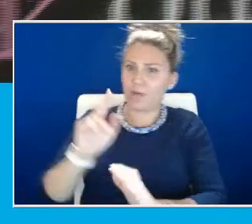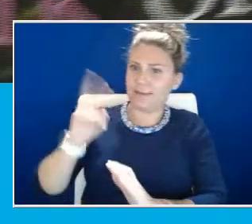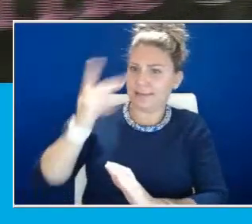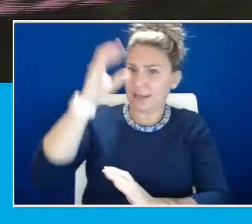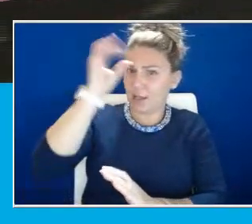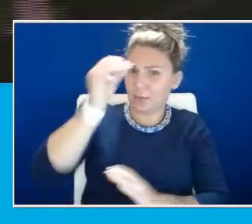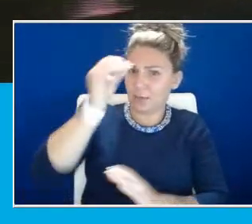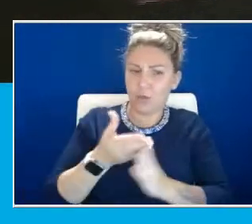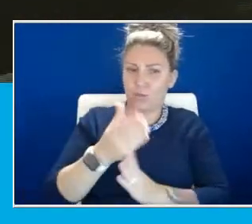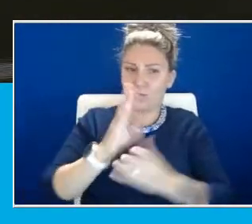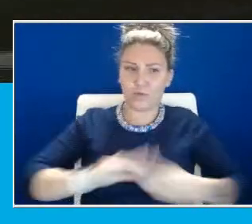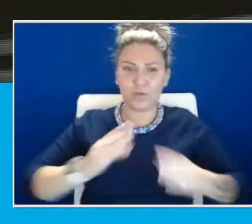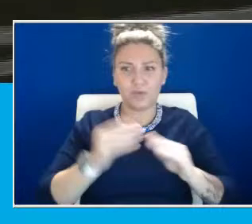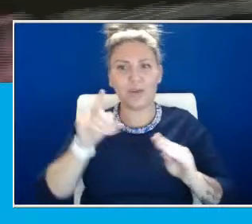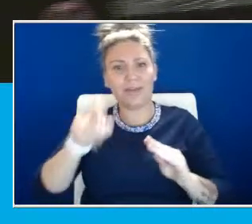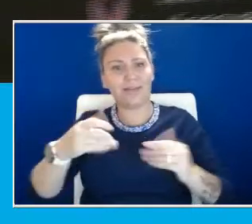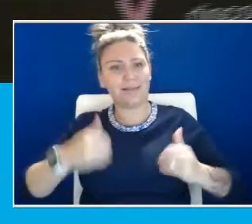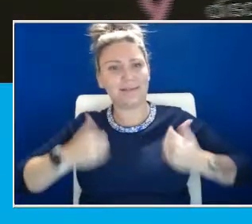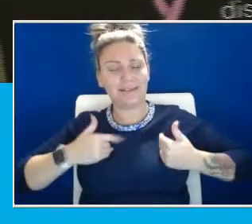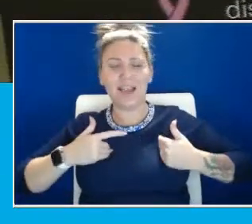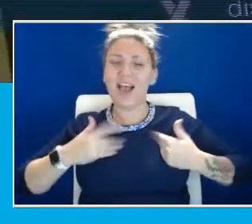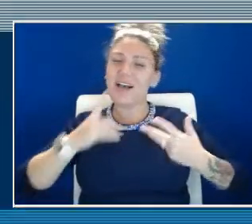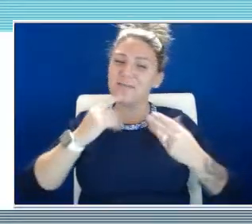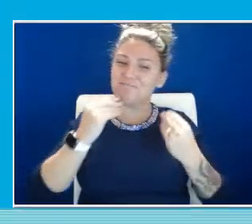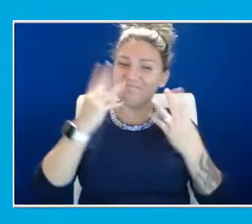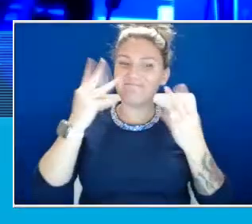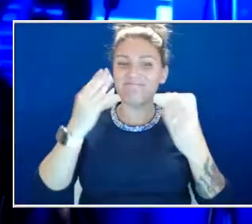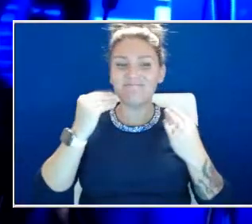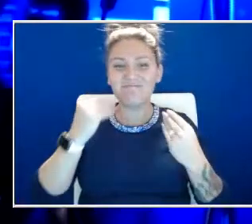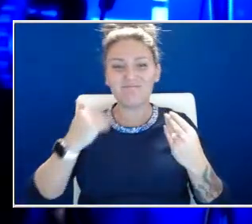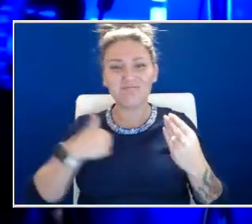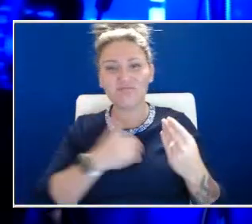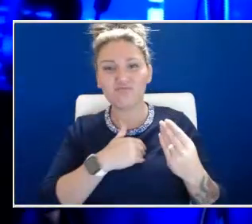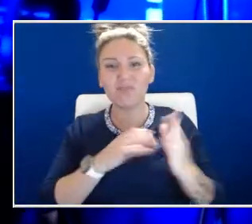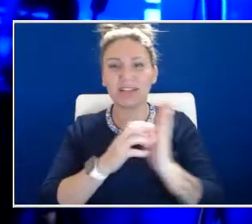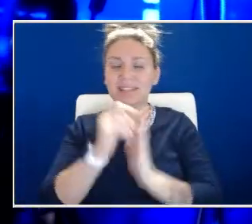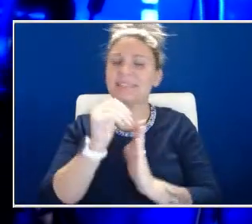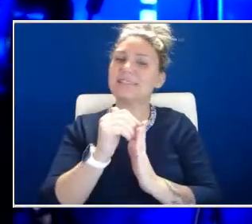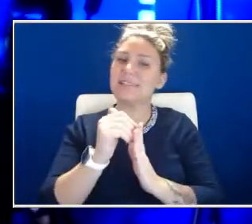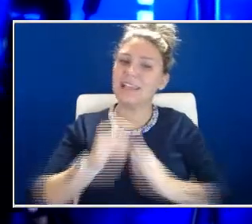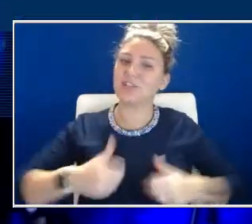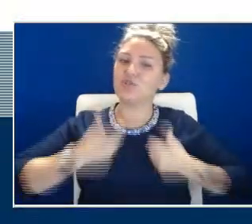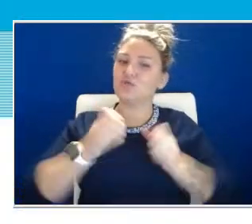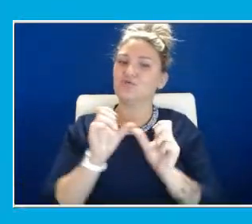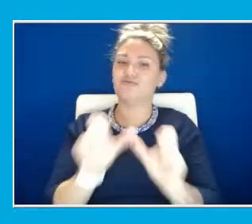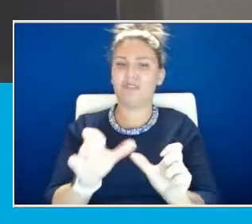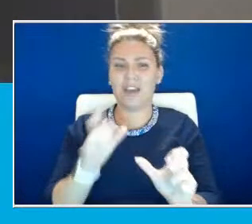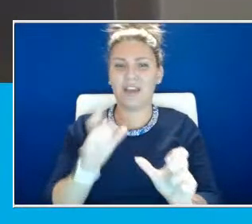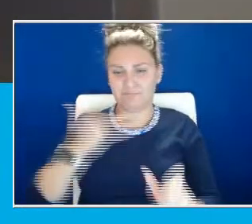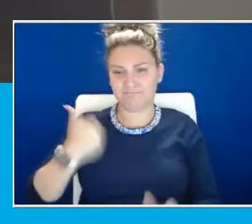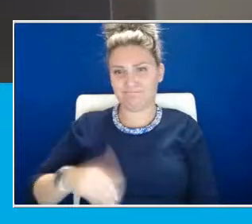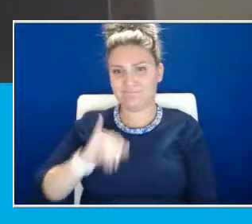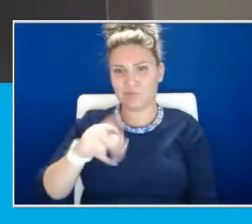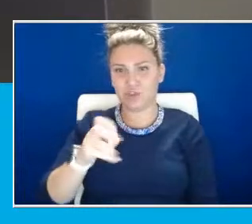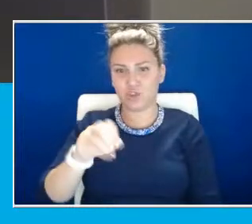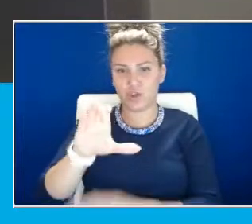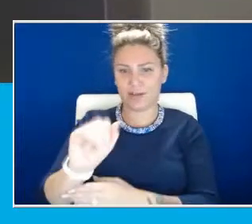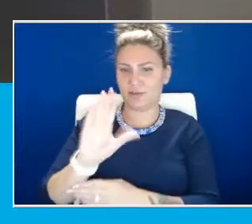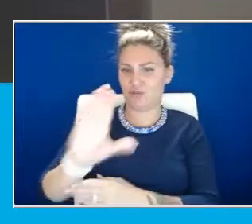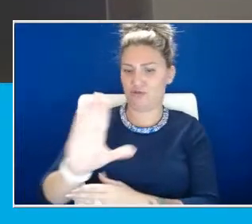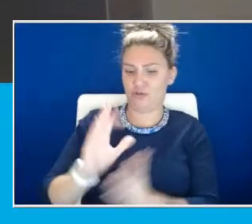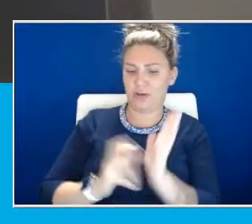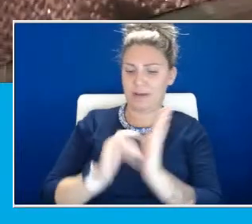story of this young and vibrant breast cancer survivor. I'm Jessica Lovell. How her cancer diagnosis led her to the